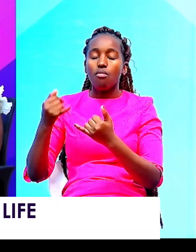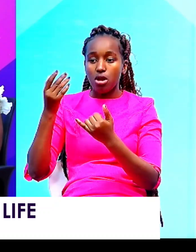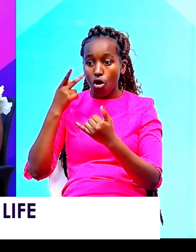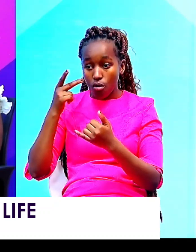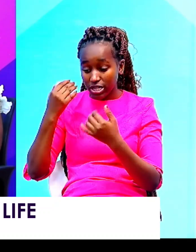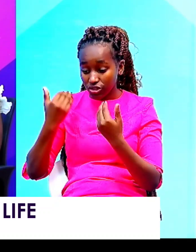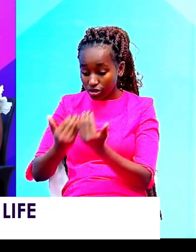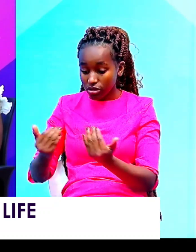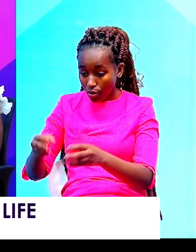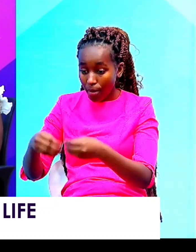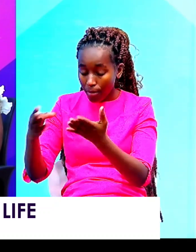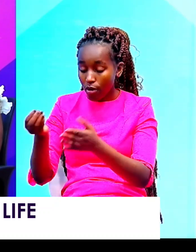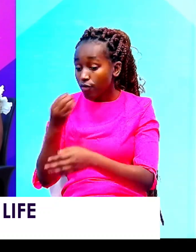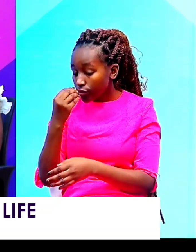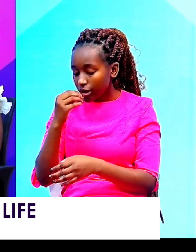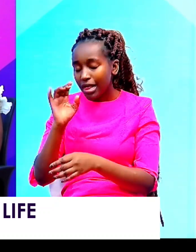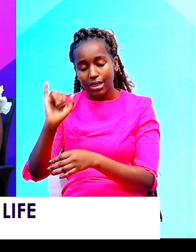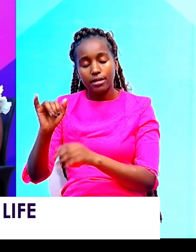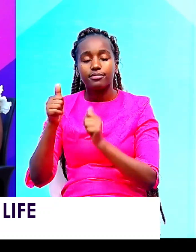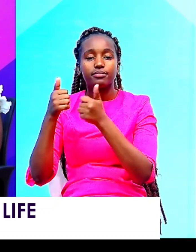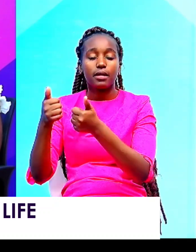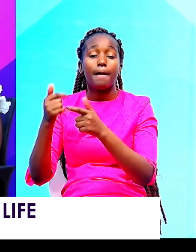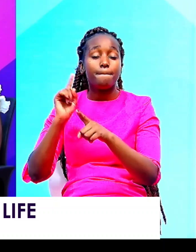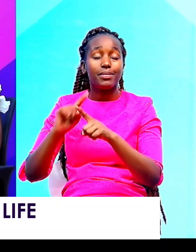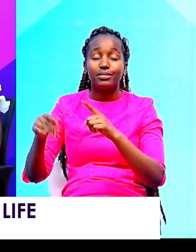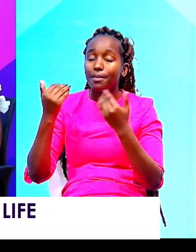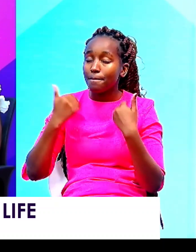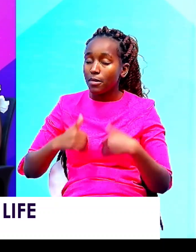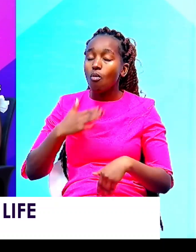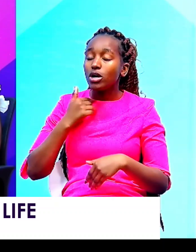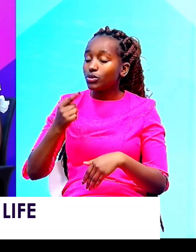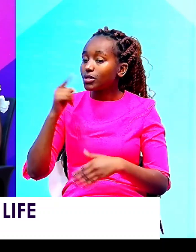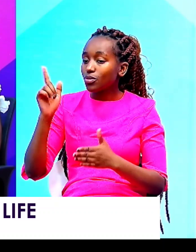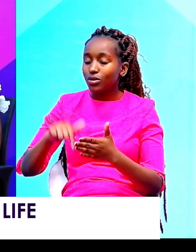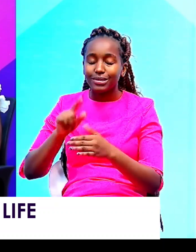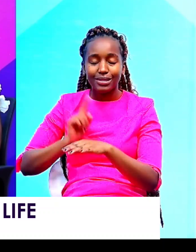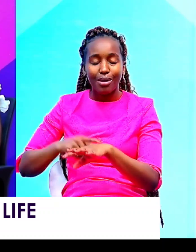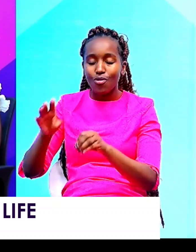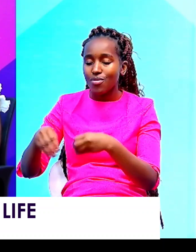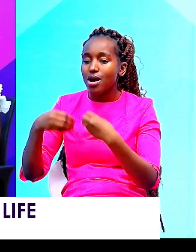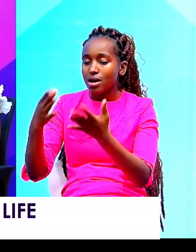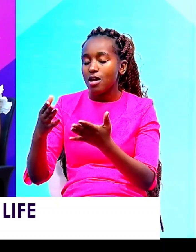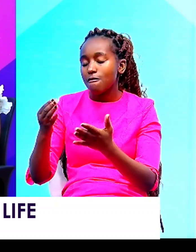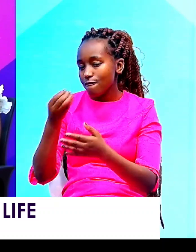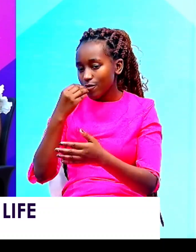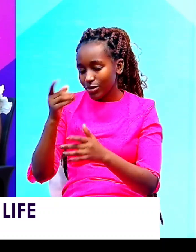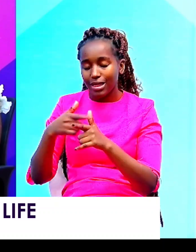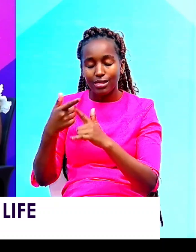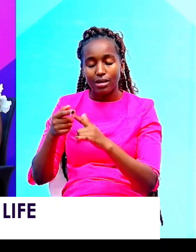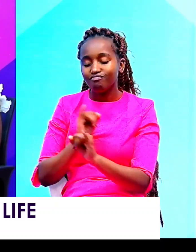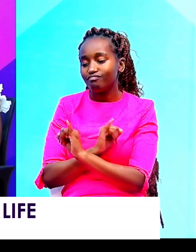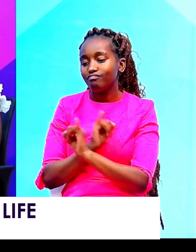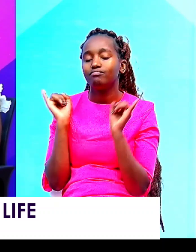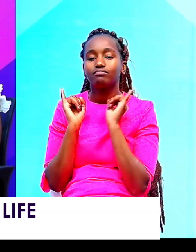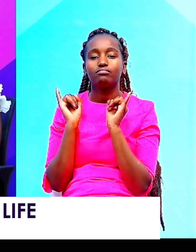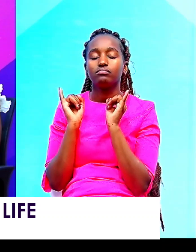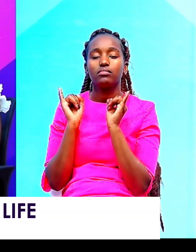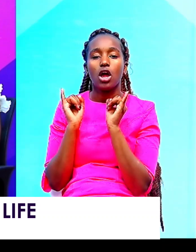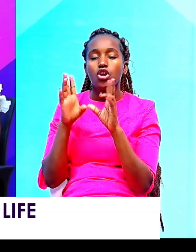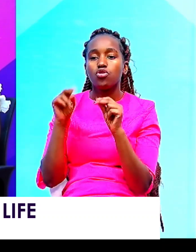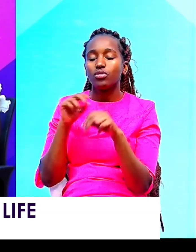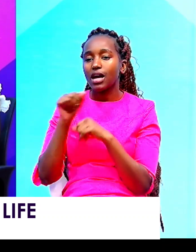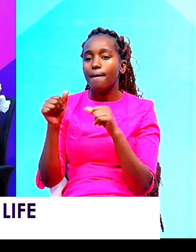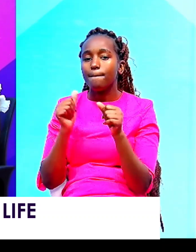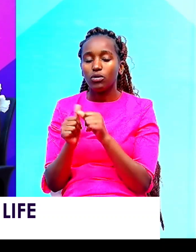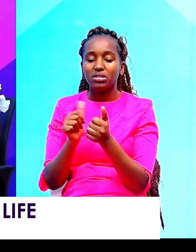for that. The only thing that I would request is that it should be done with dignity. Don't just bring wrong things, maybe some